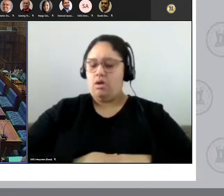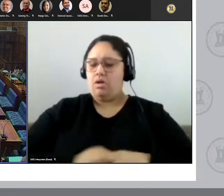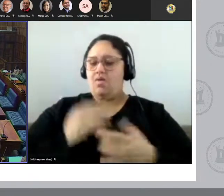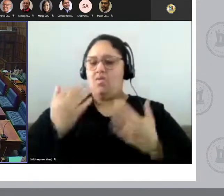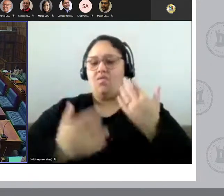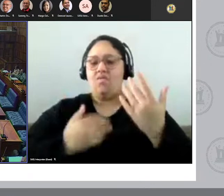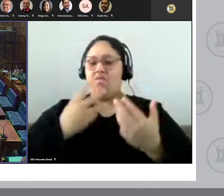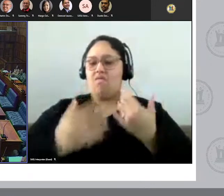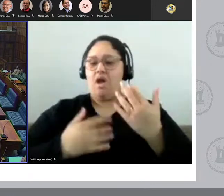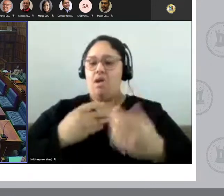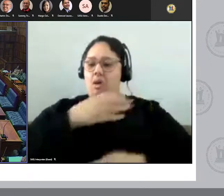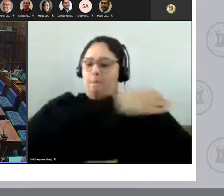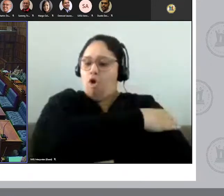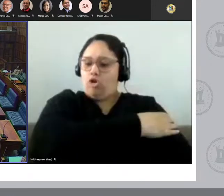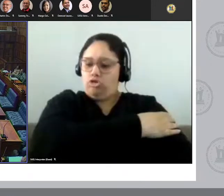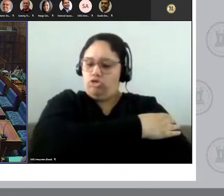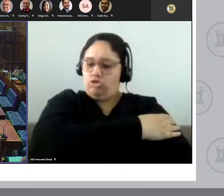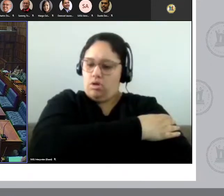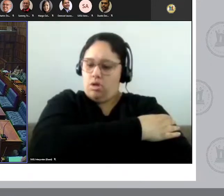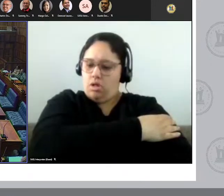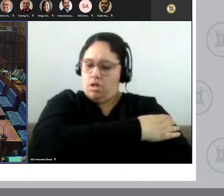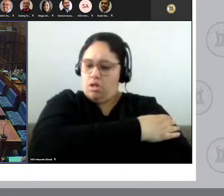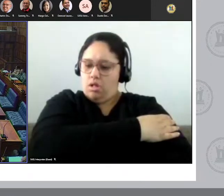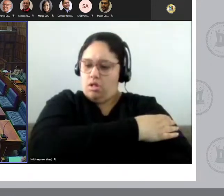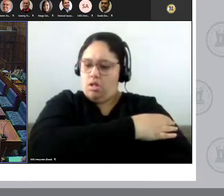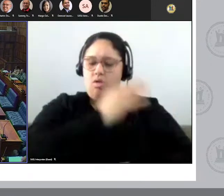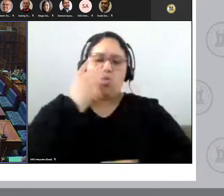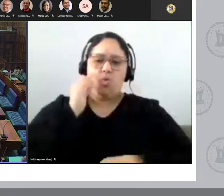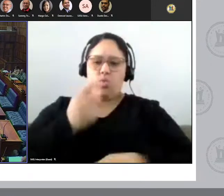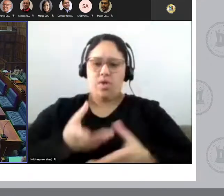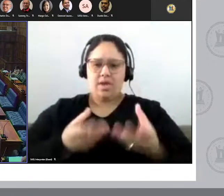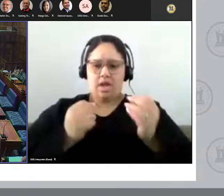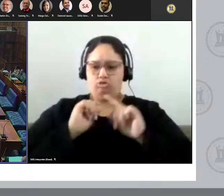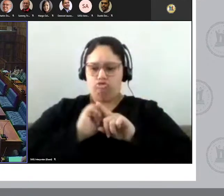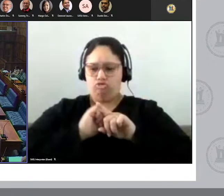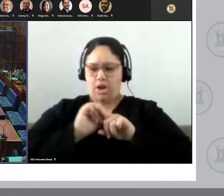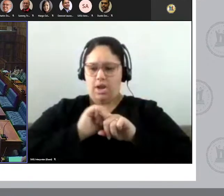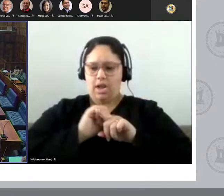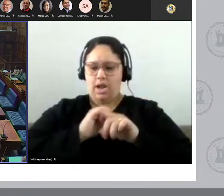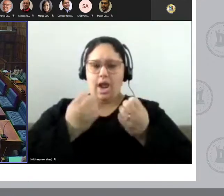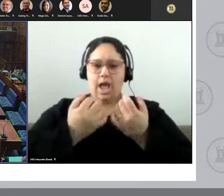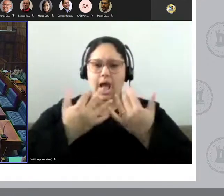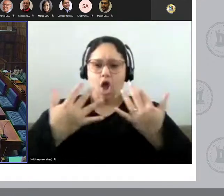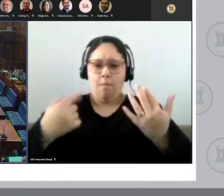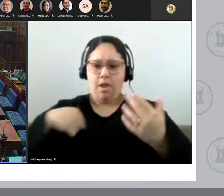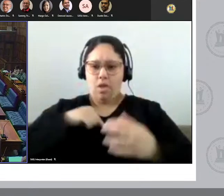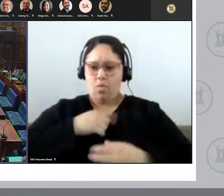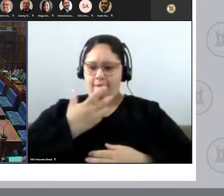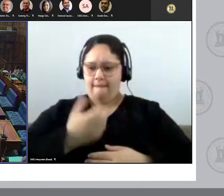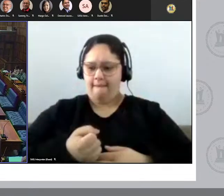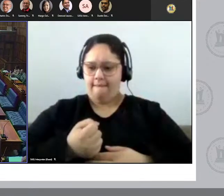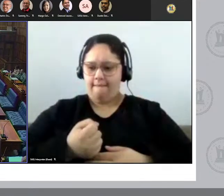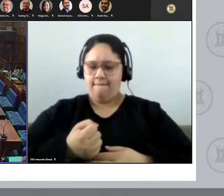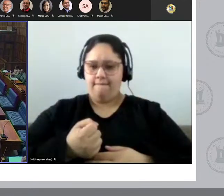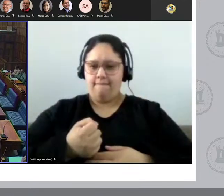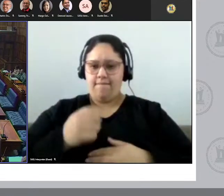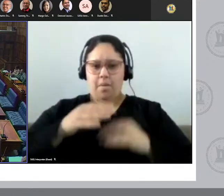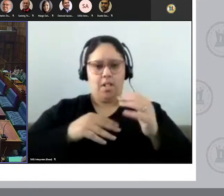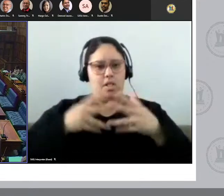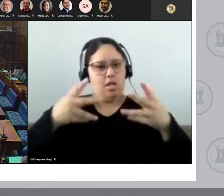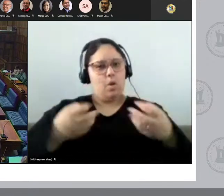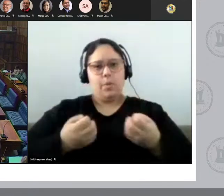fire marshals, when do they get the training? And maybe how many do we have in the